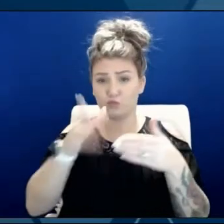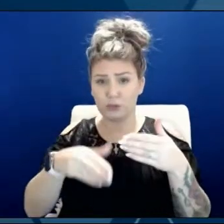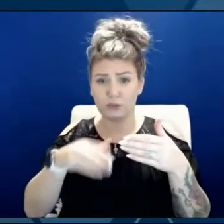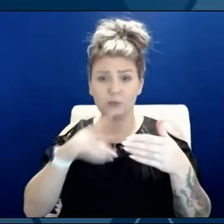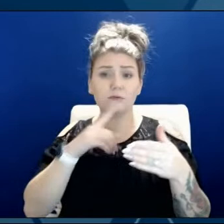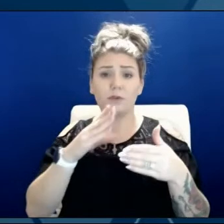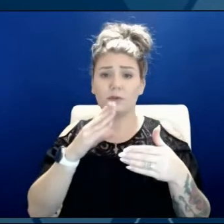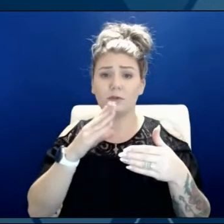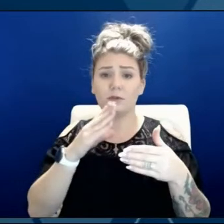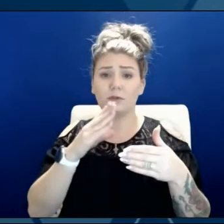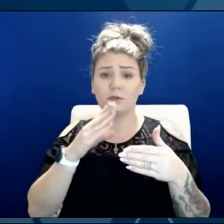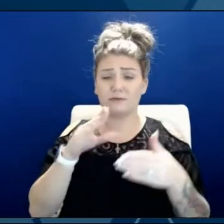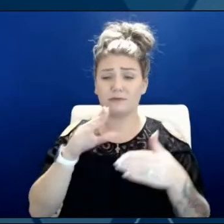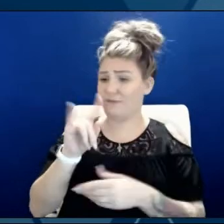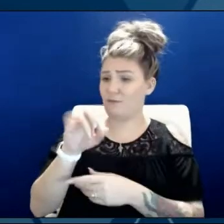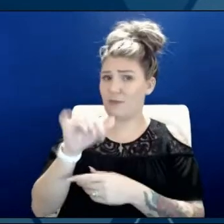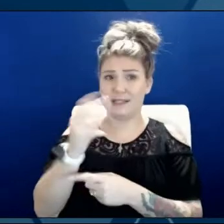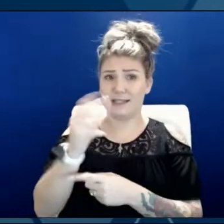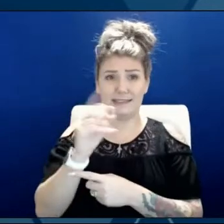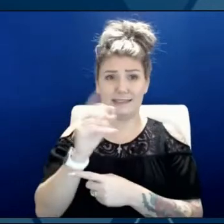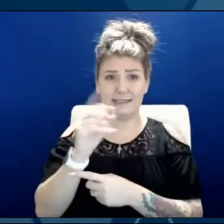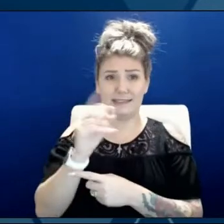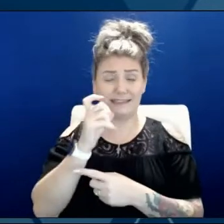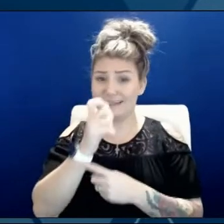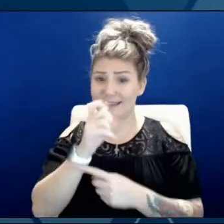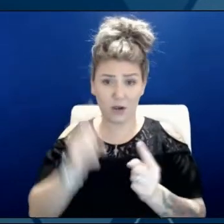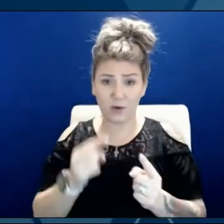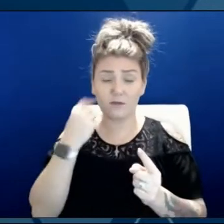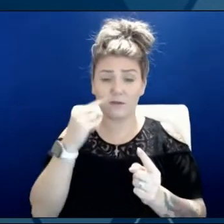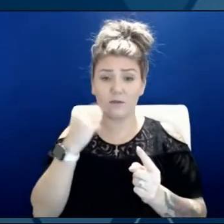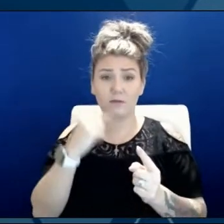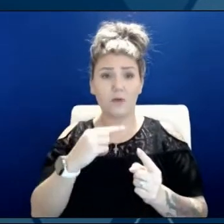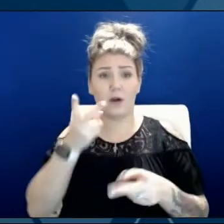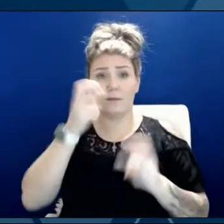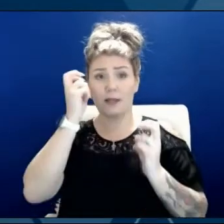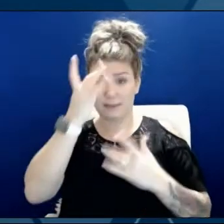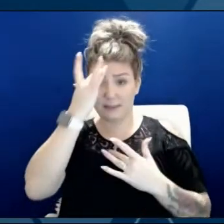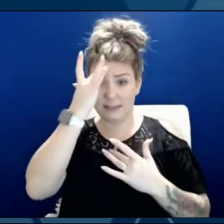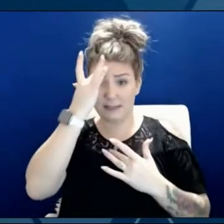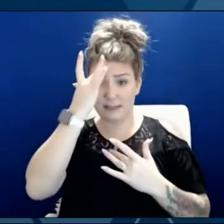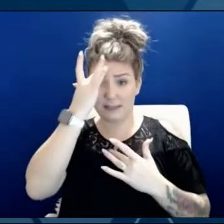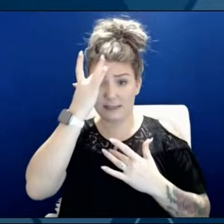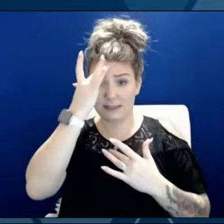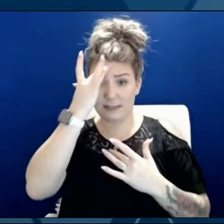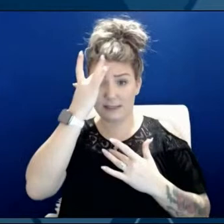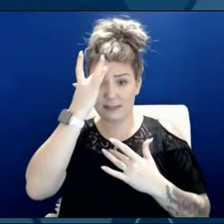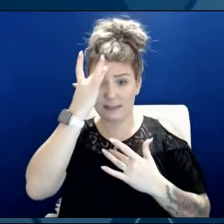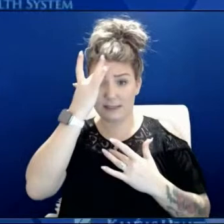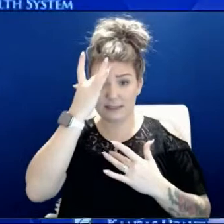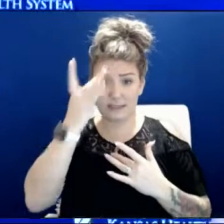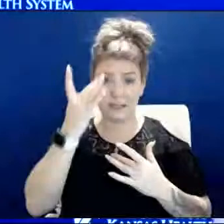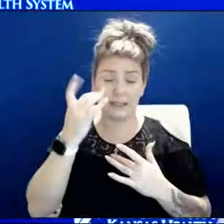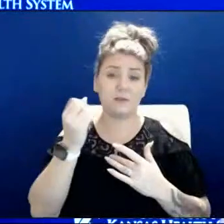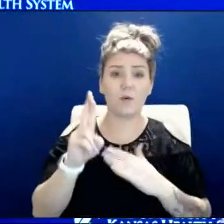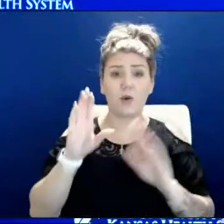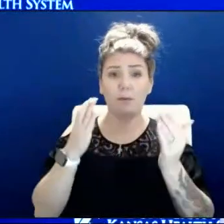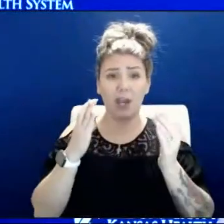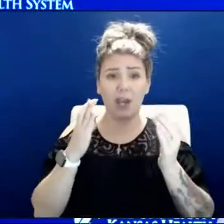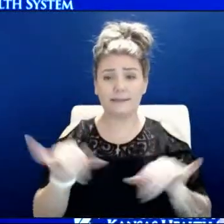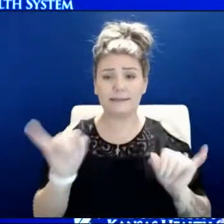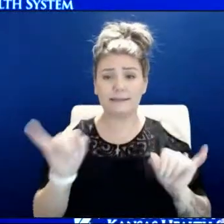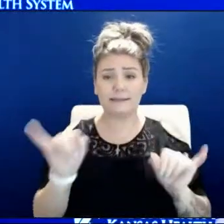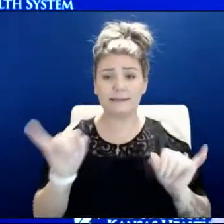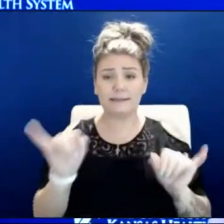severe disease or progression of disease compared with the standard of care alone. And the things I like about this trial